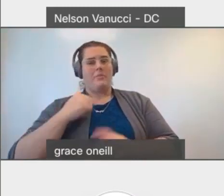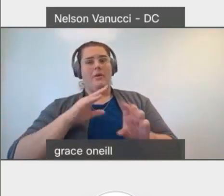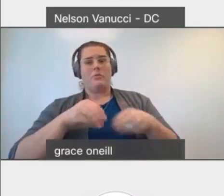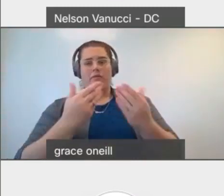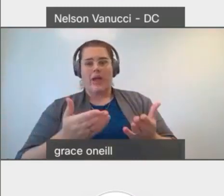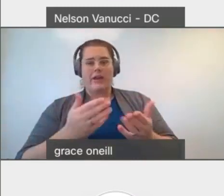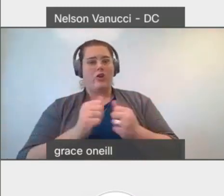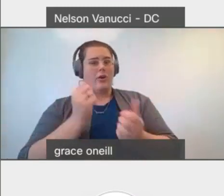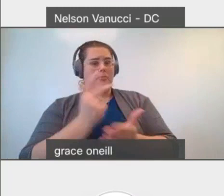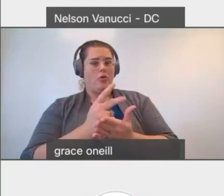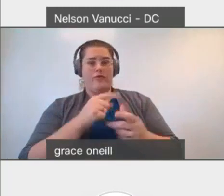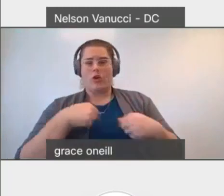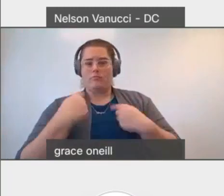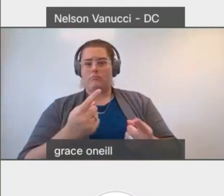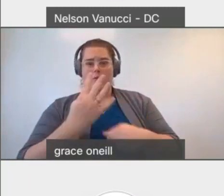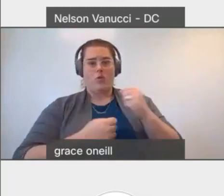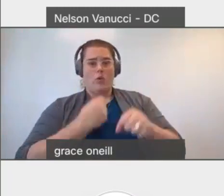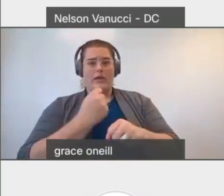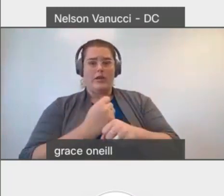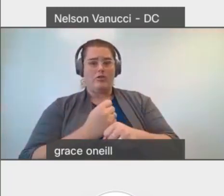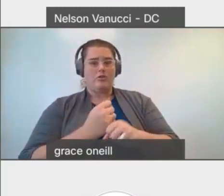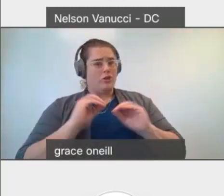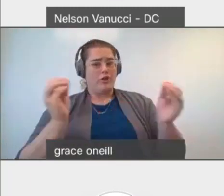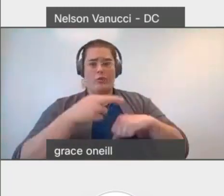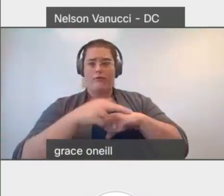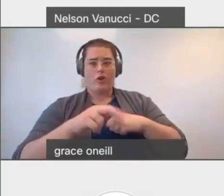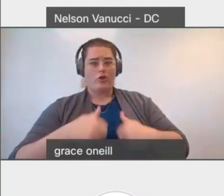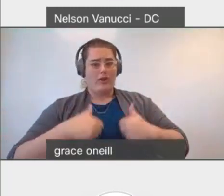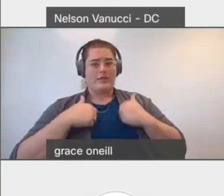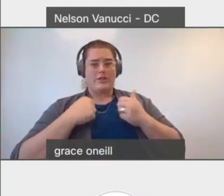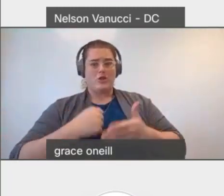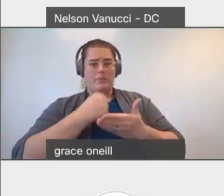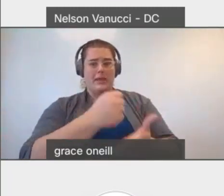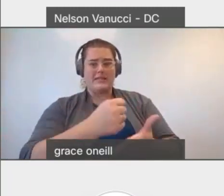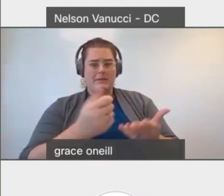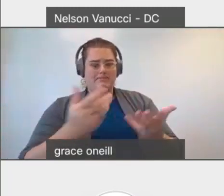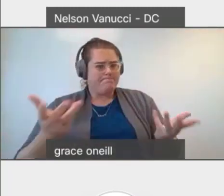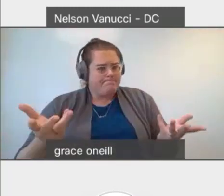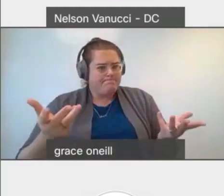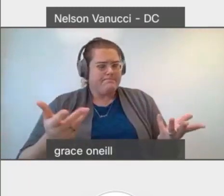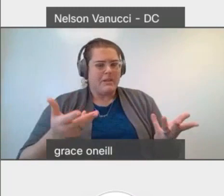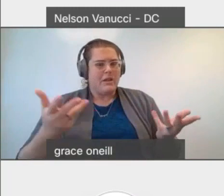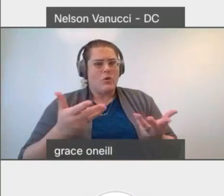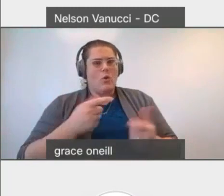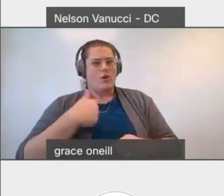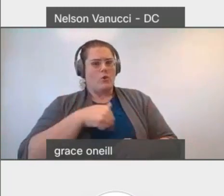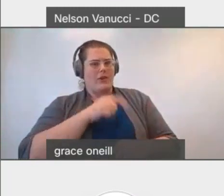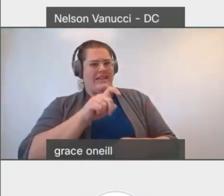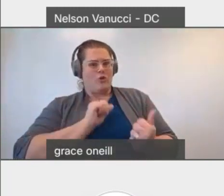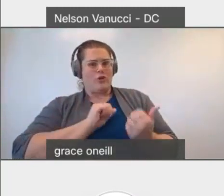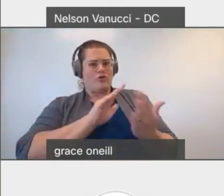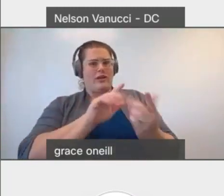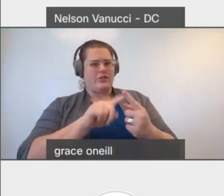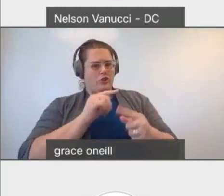since inception and without a single referral to residential placement, what needs to be addressed by the provider to progress